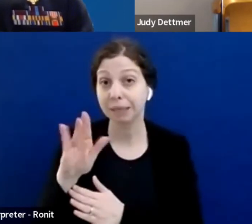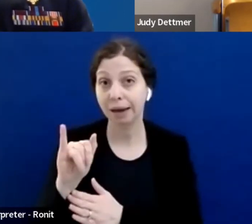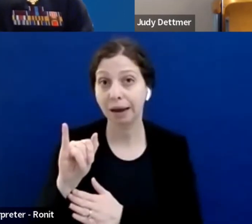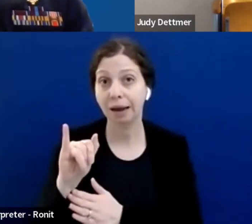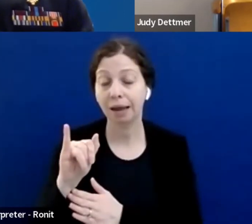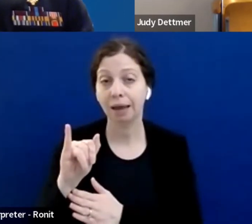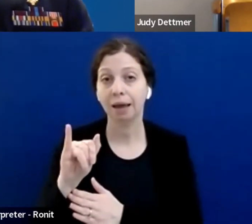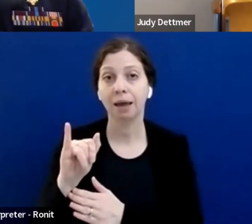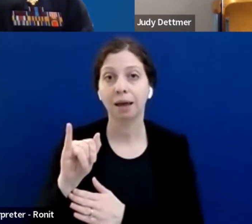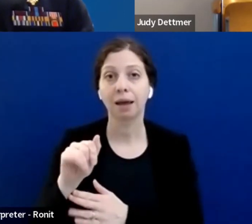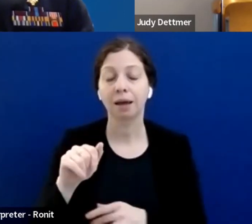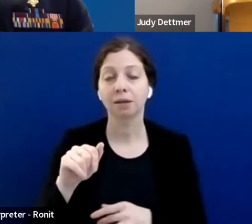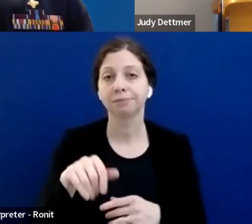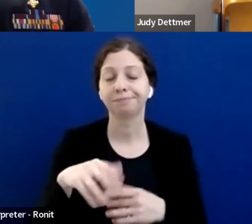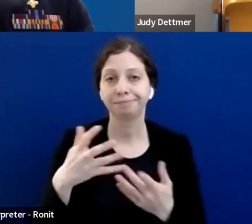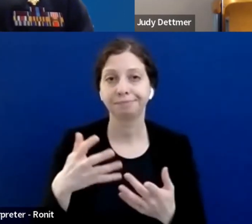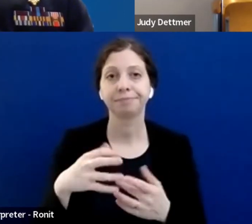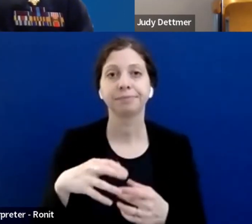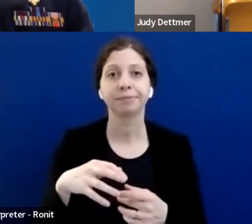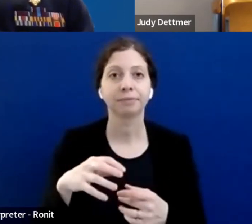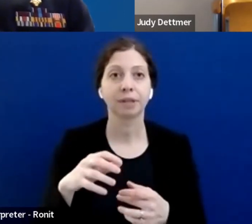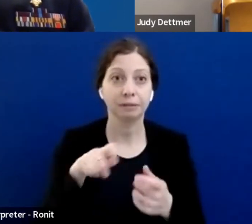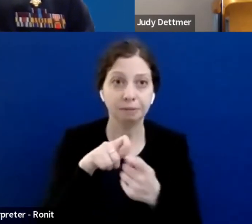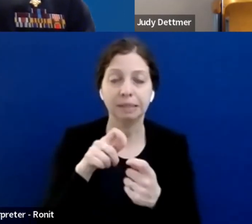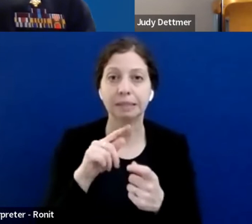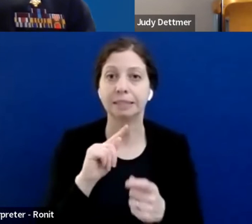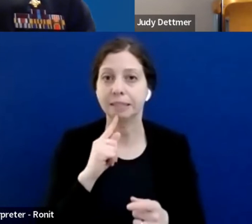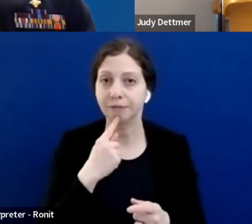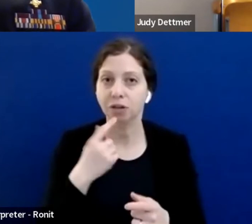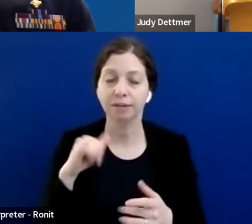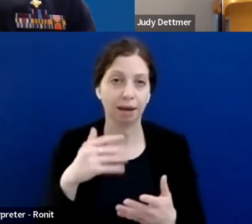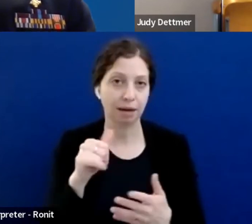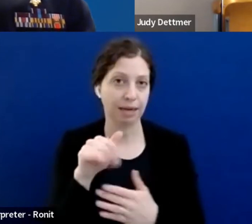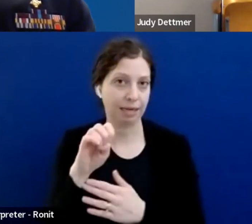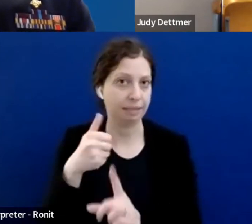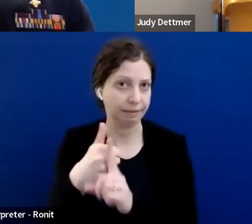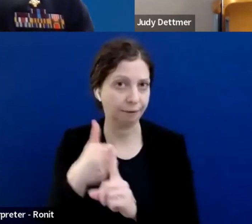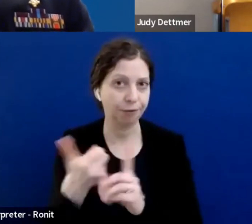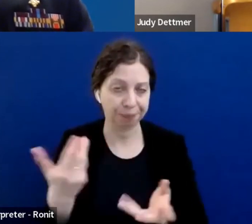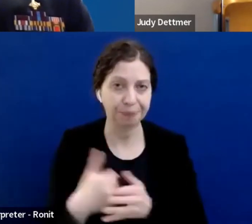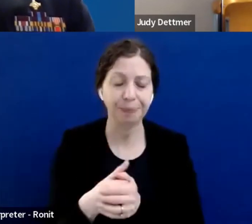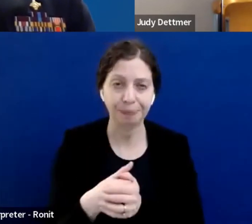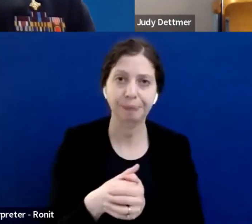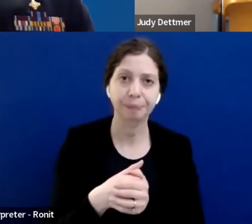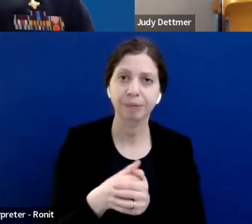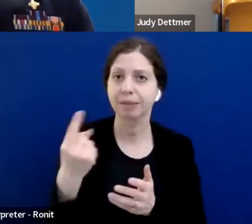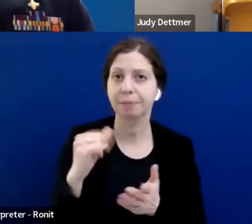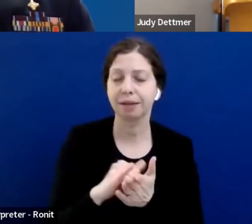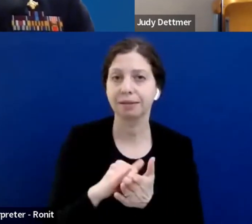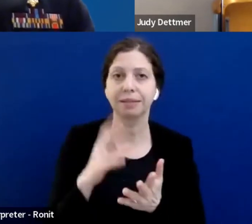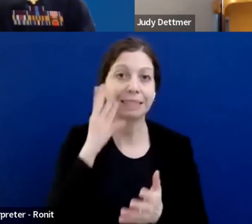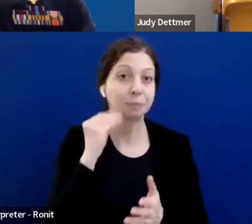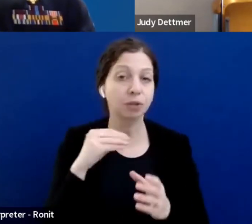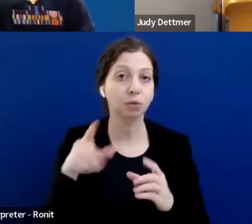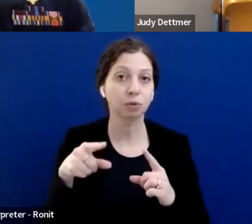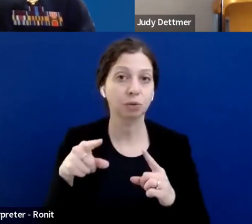of a certain severity, is that potentially an ACE in and of itself, something that's experienced in